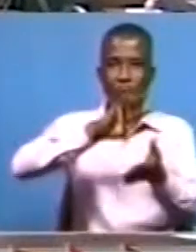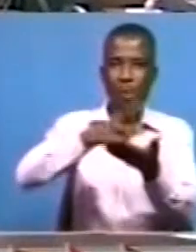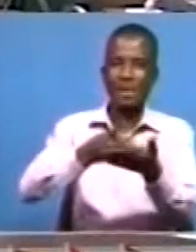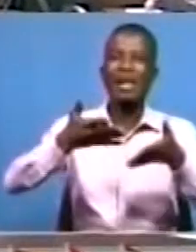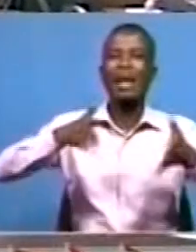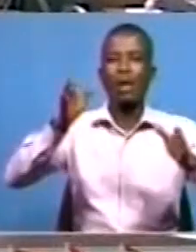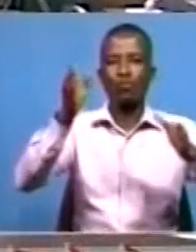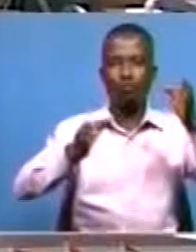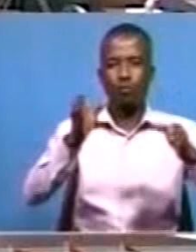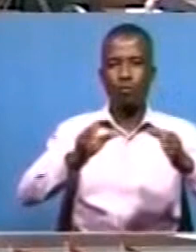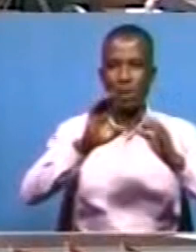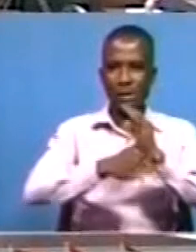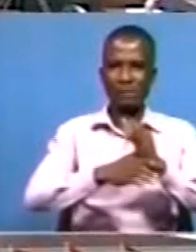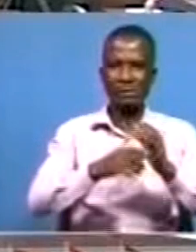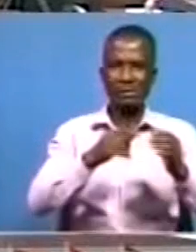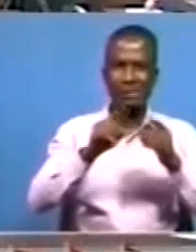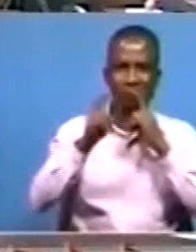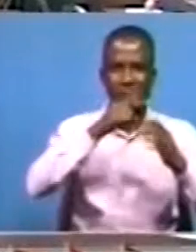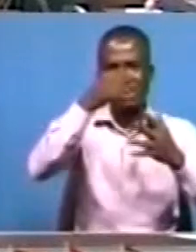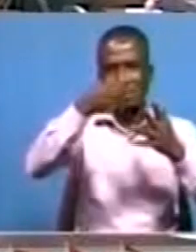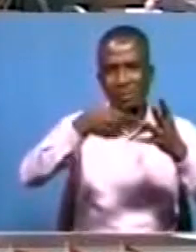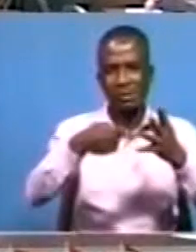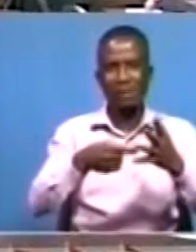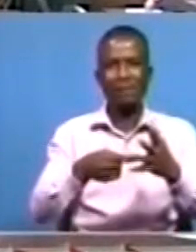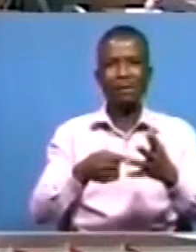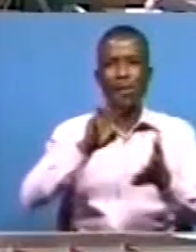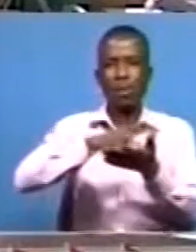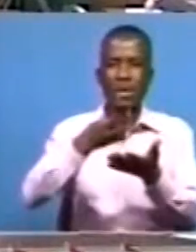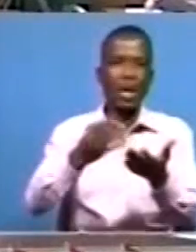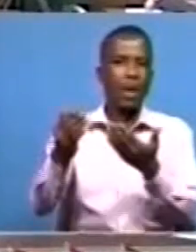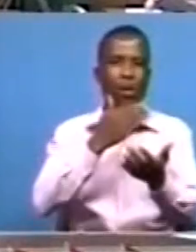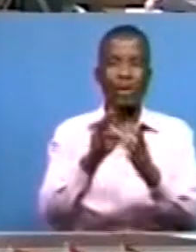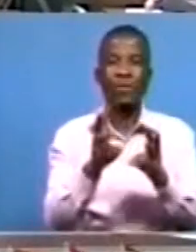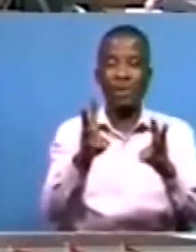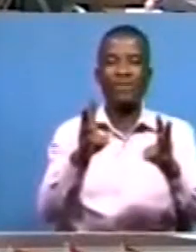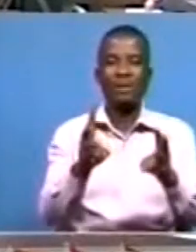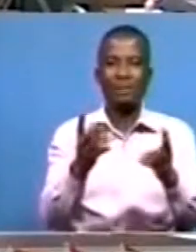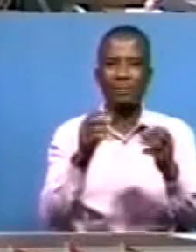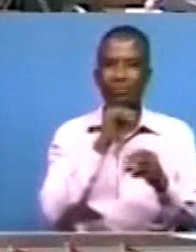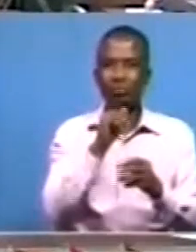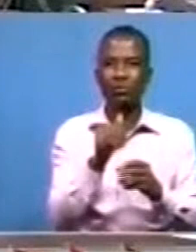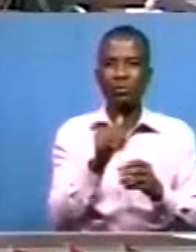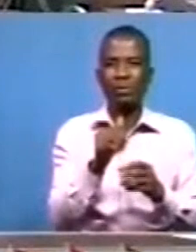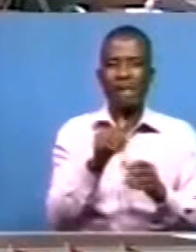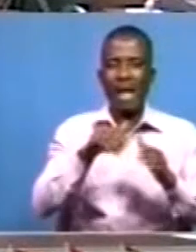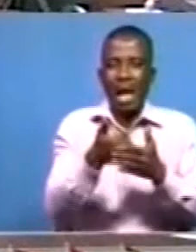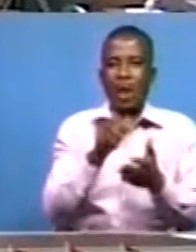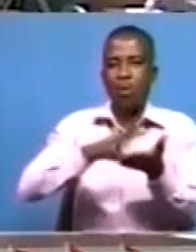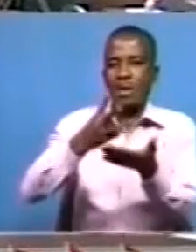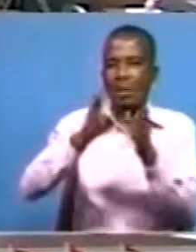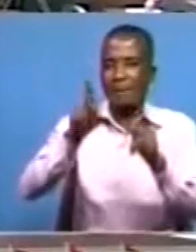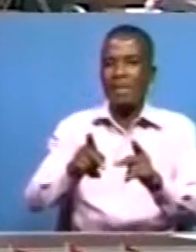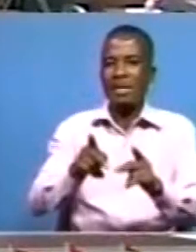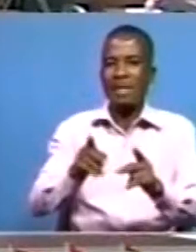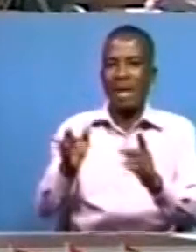a court to categorize that witness as an adverse witness or hostile witness, and not the description of the witness as such. And